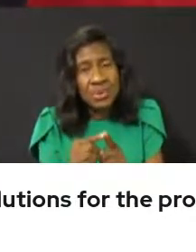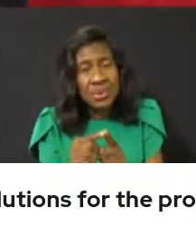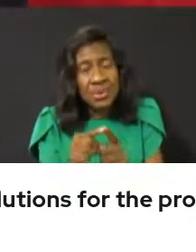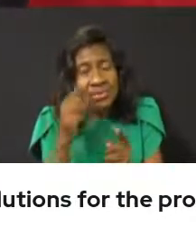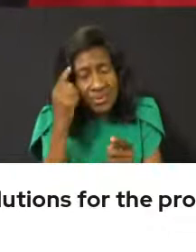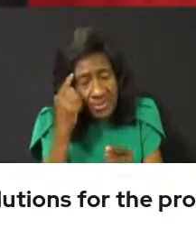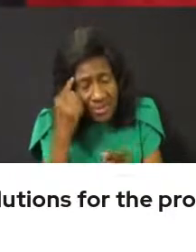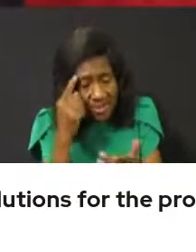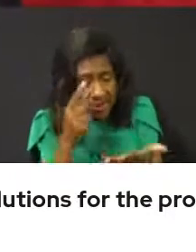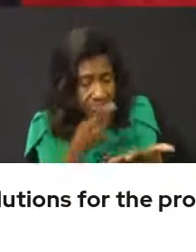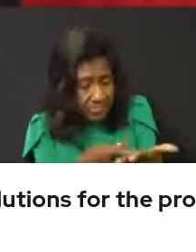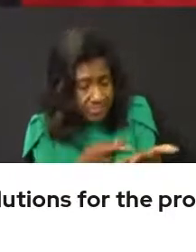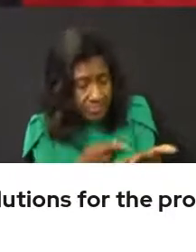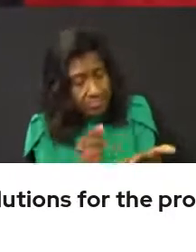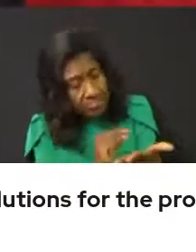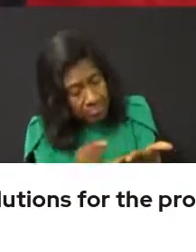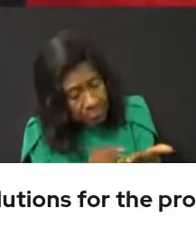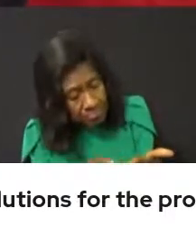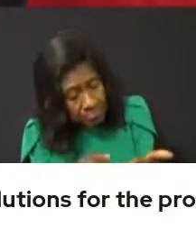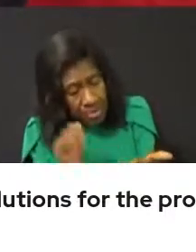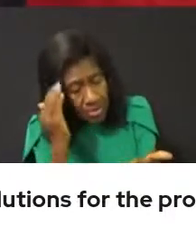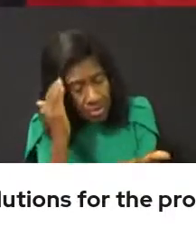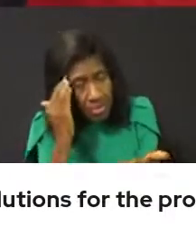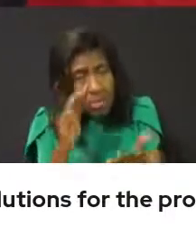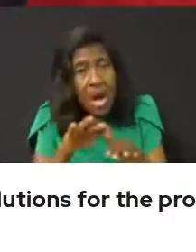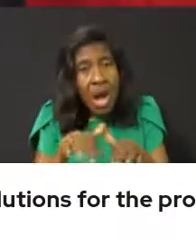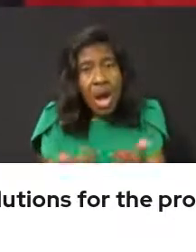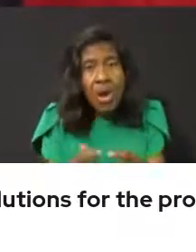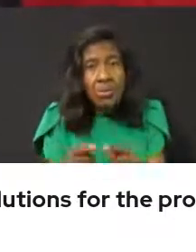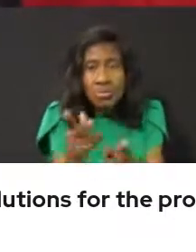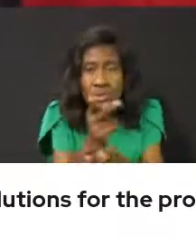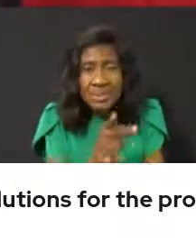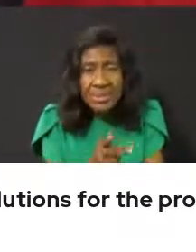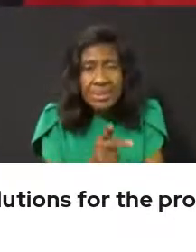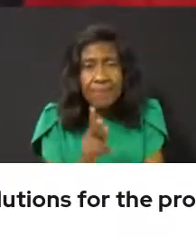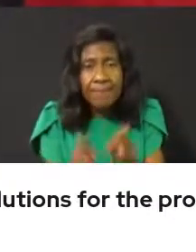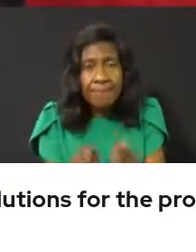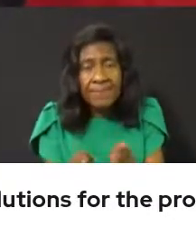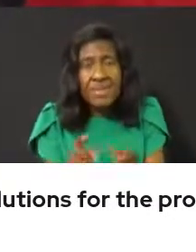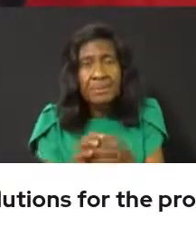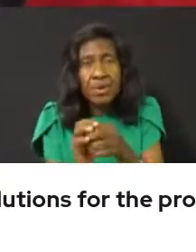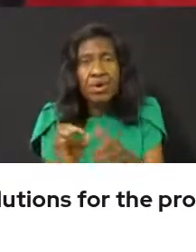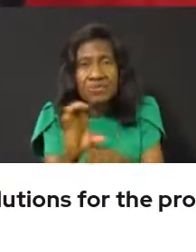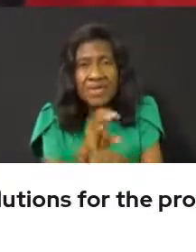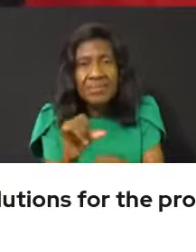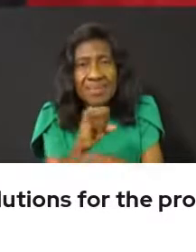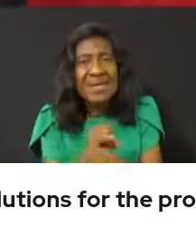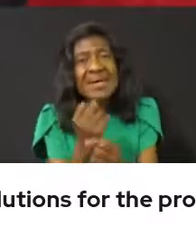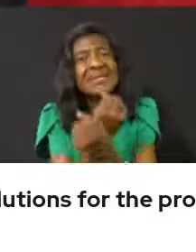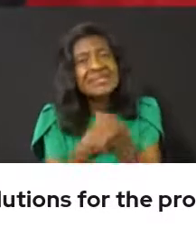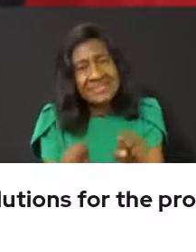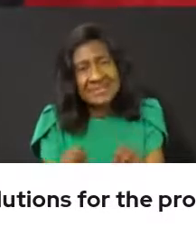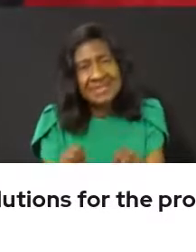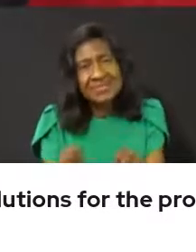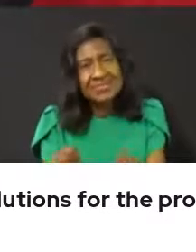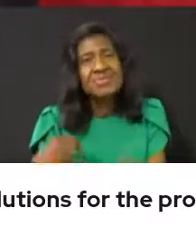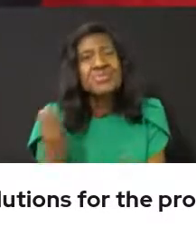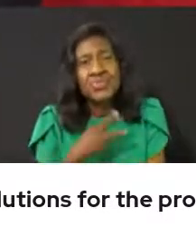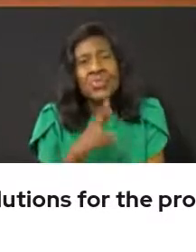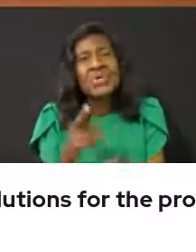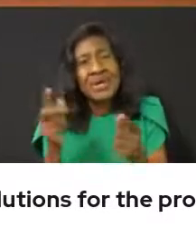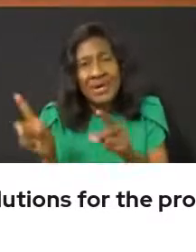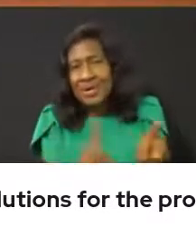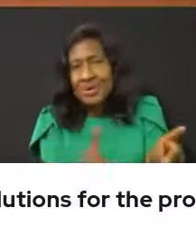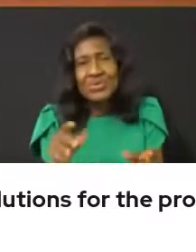everything possible to keep the people of the Cayman Islands safe. And we are well on our way to achieving that. I thank you.